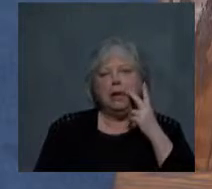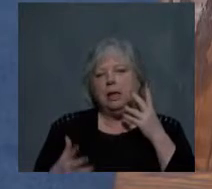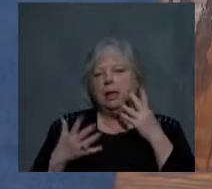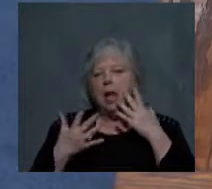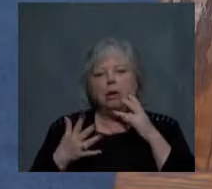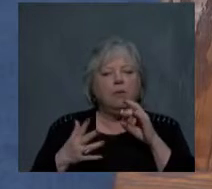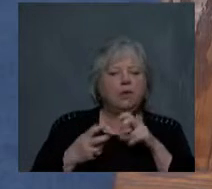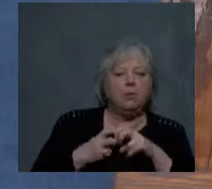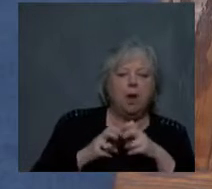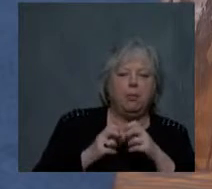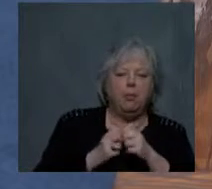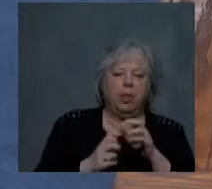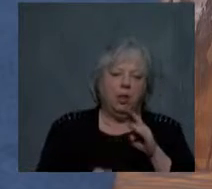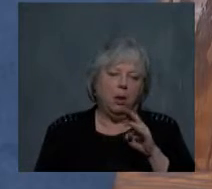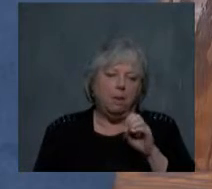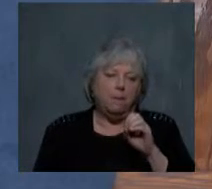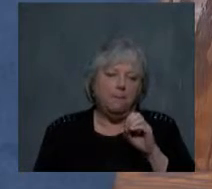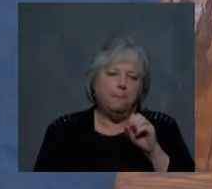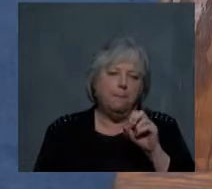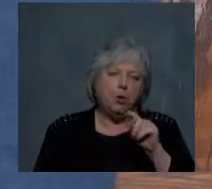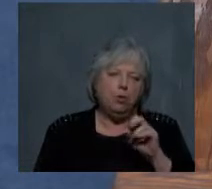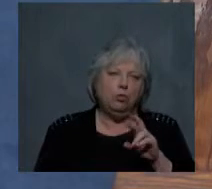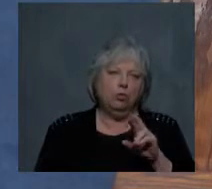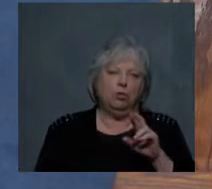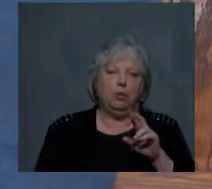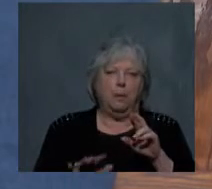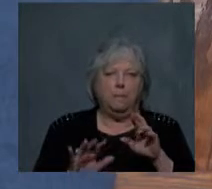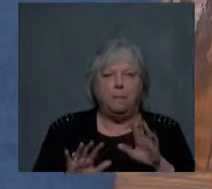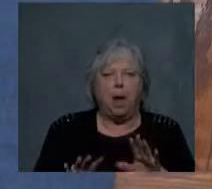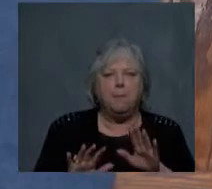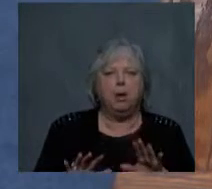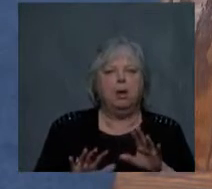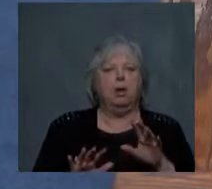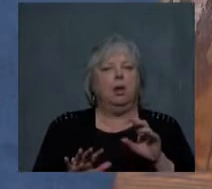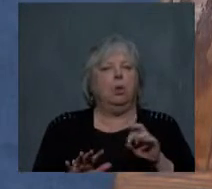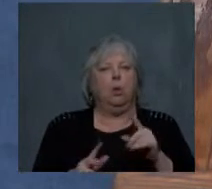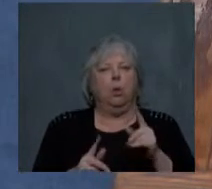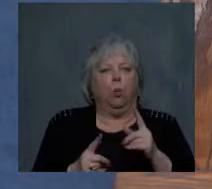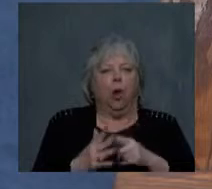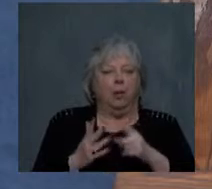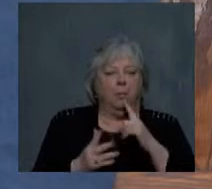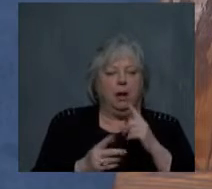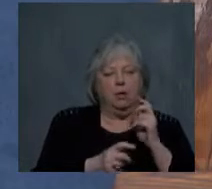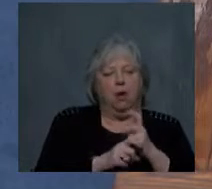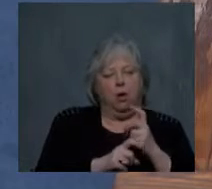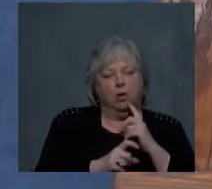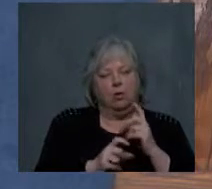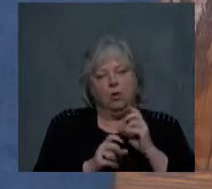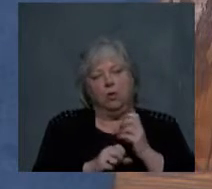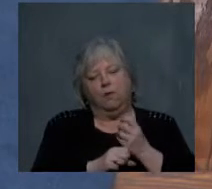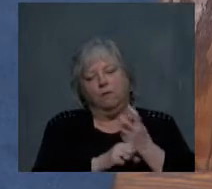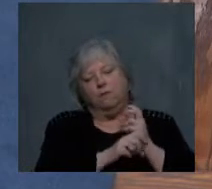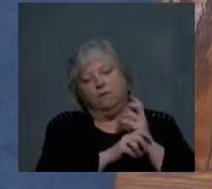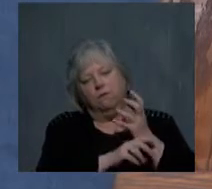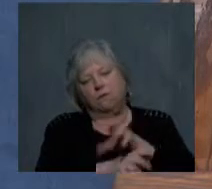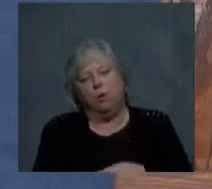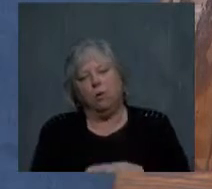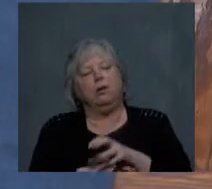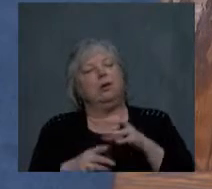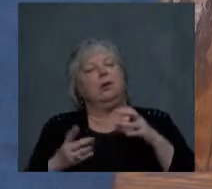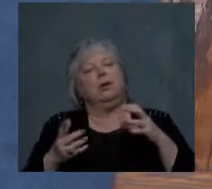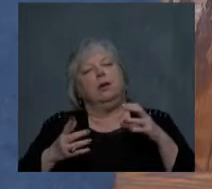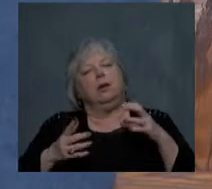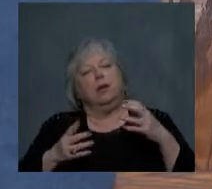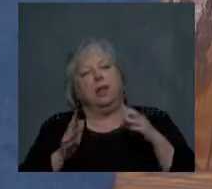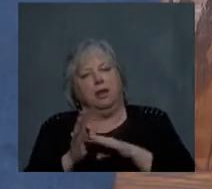pump or if they need something else to happen, but it's hard to put it on these guys to fix a more global problem,